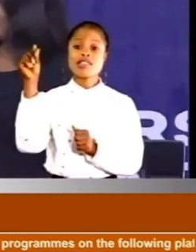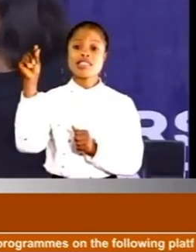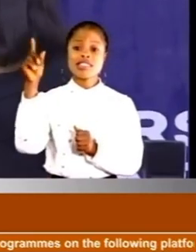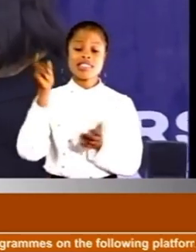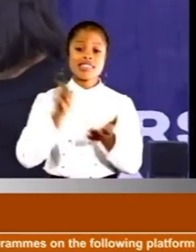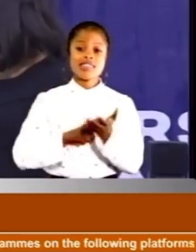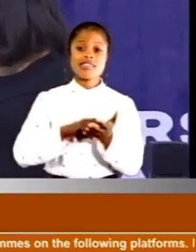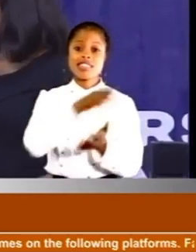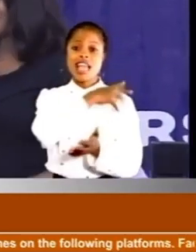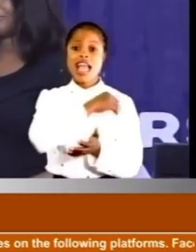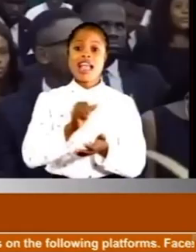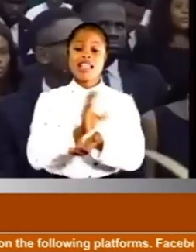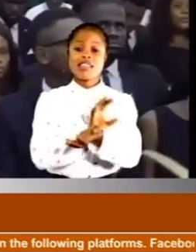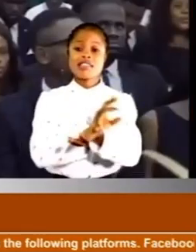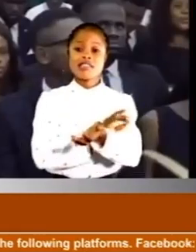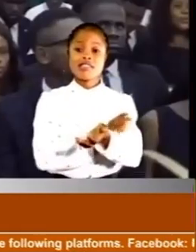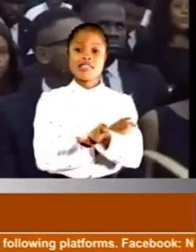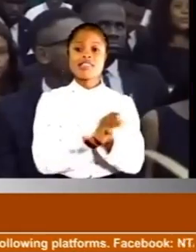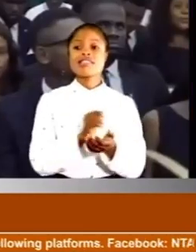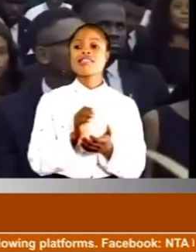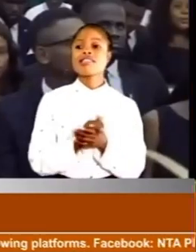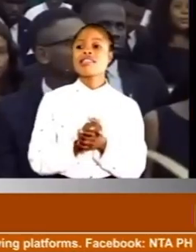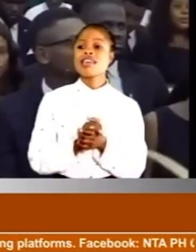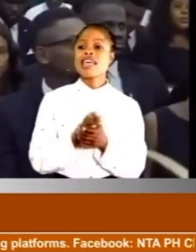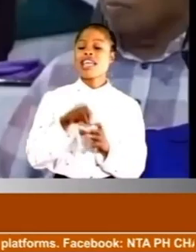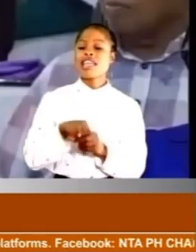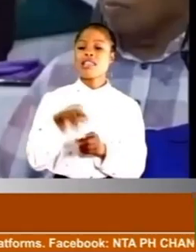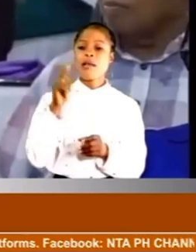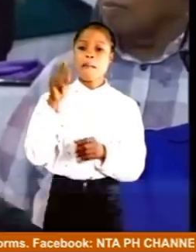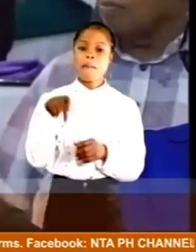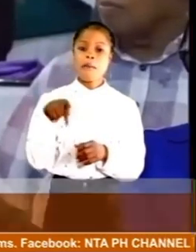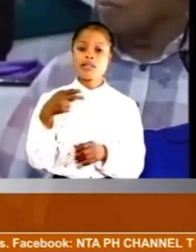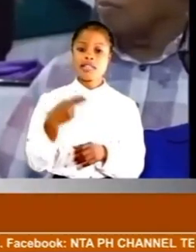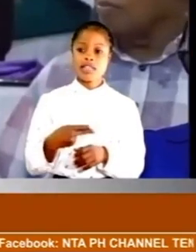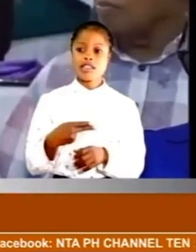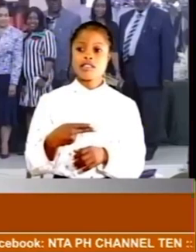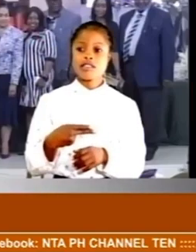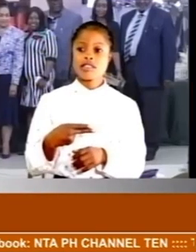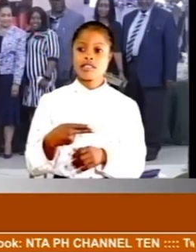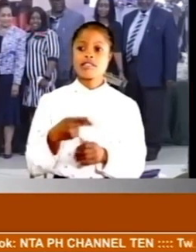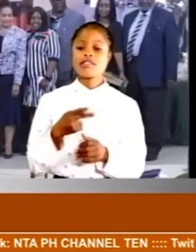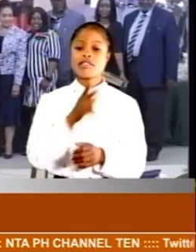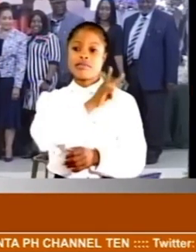laptop at the event. In Port Harcourt, Kingsley